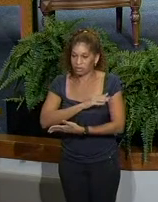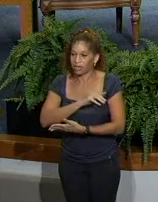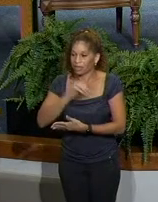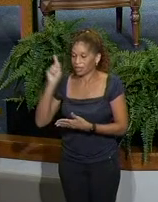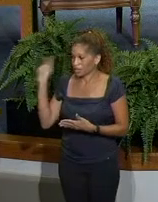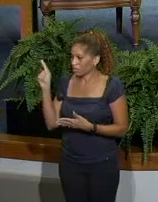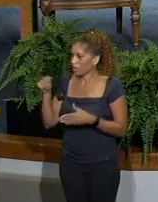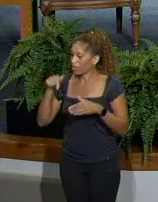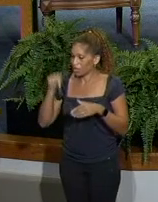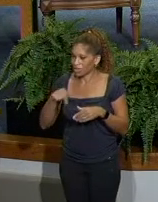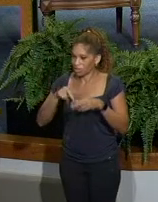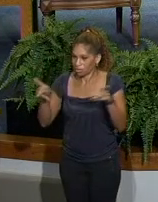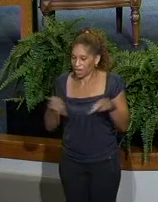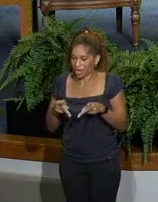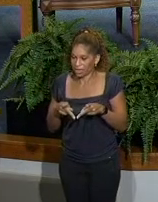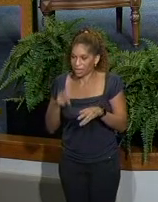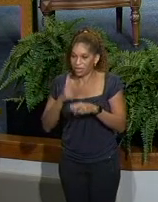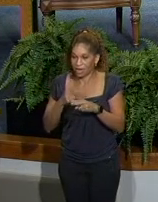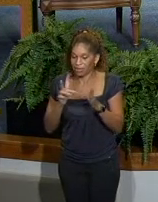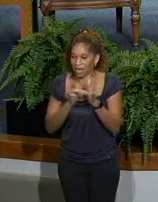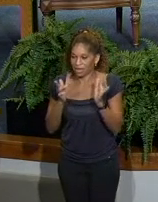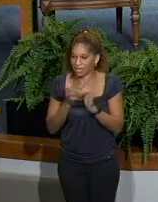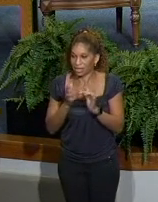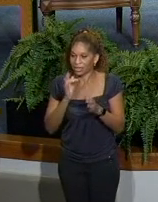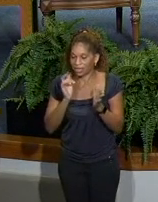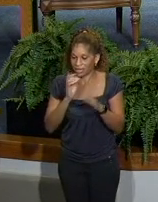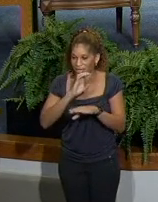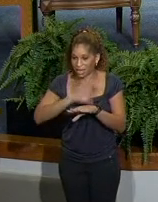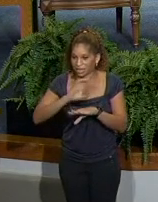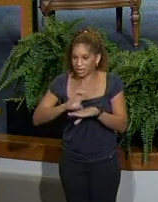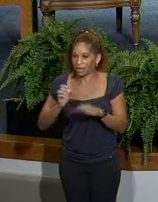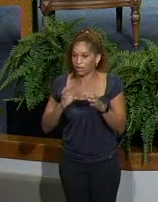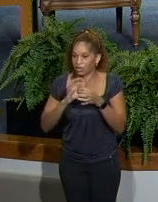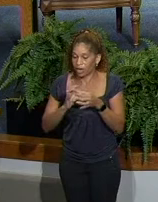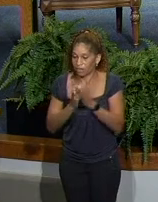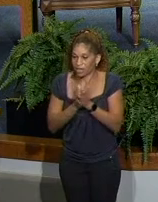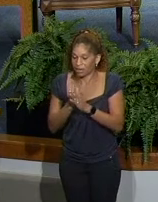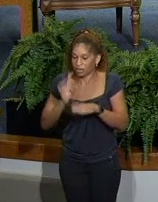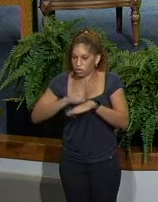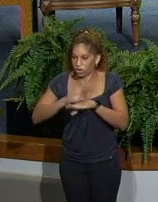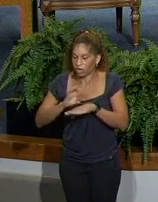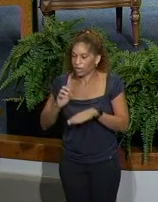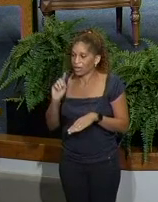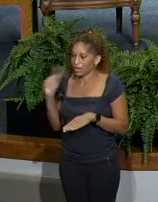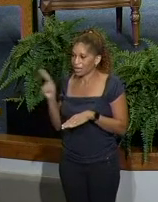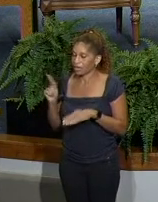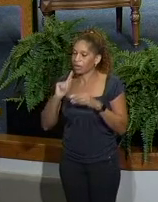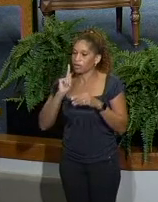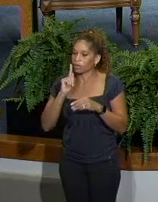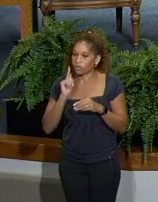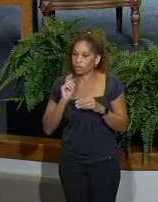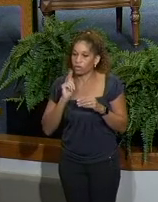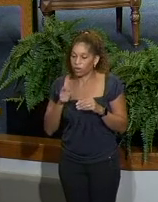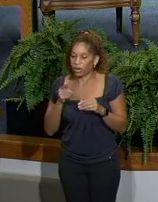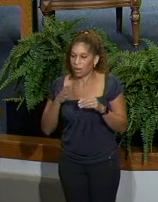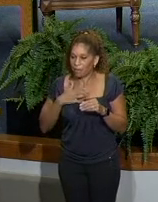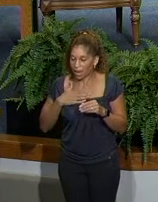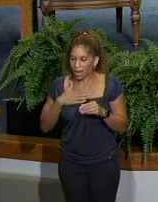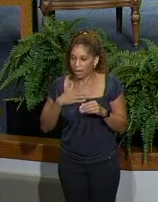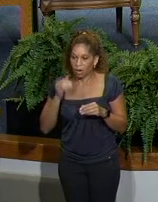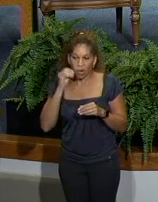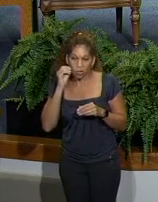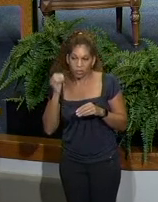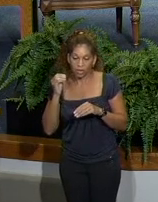place called Cascades United Methodist Church. He is going to my hometown of Jackson, Mississippi on